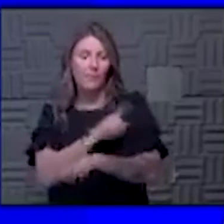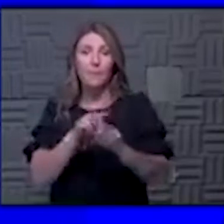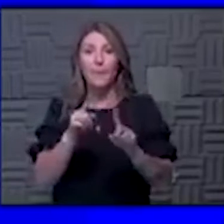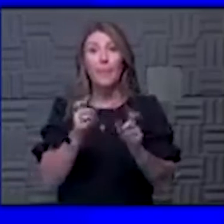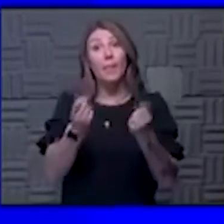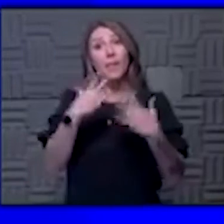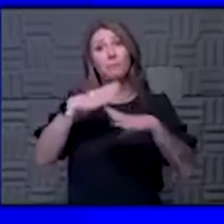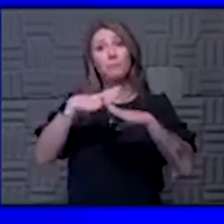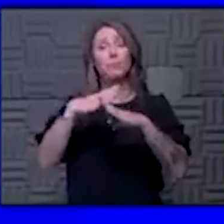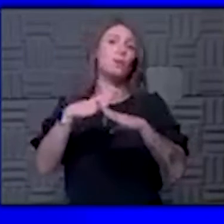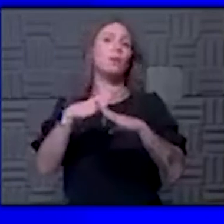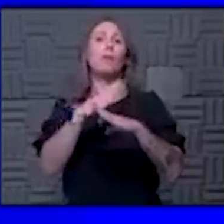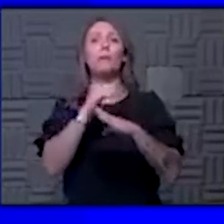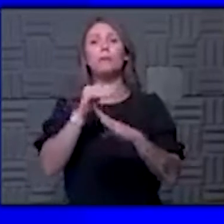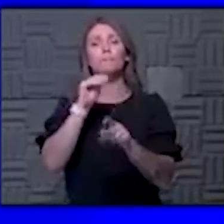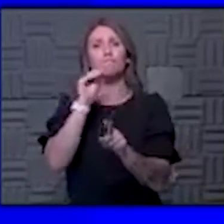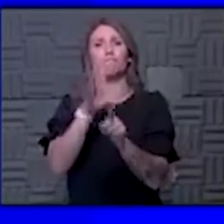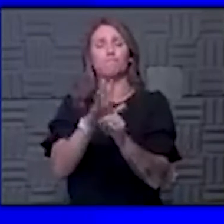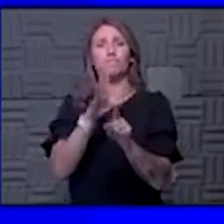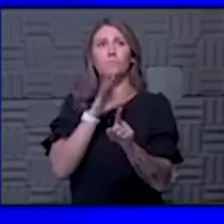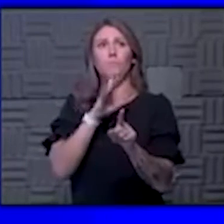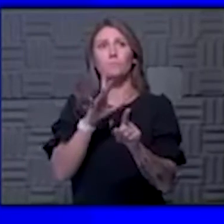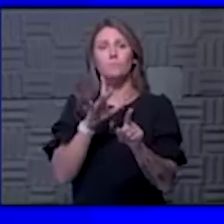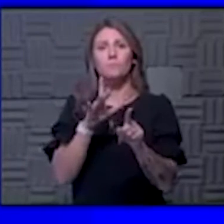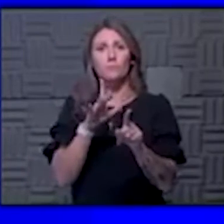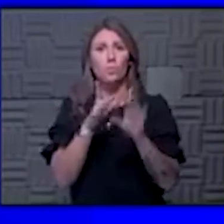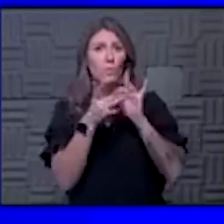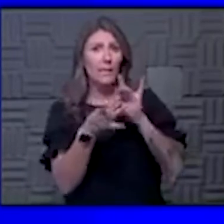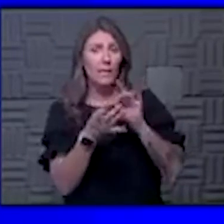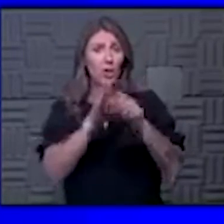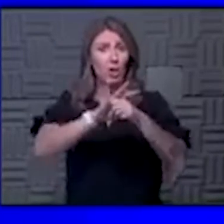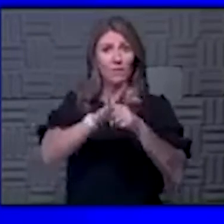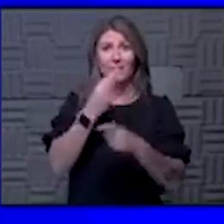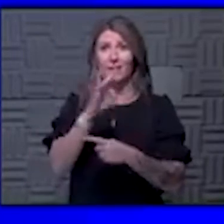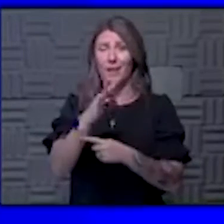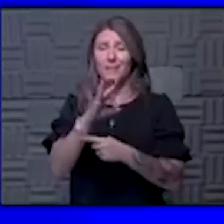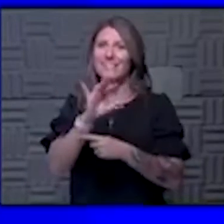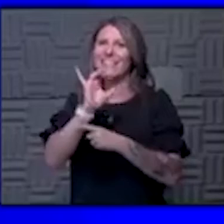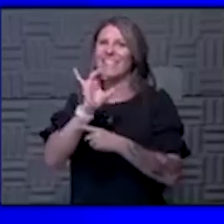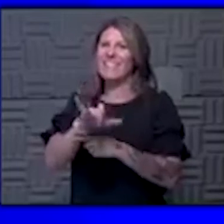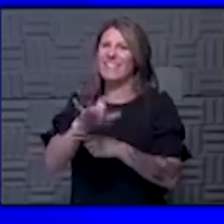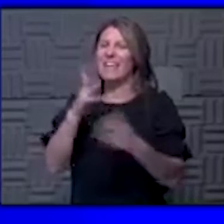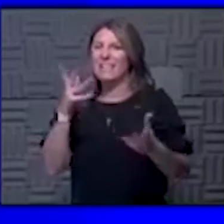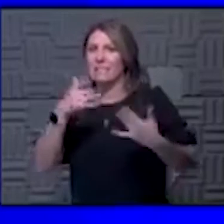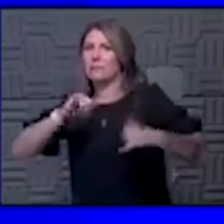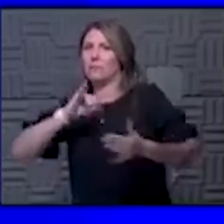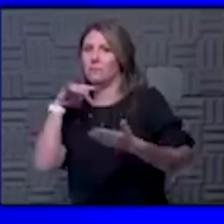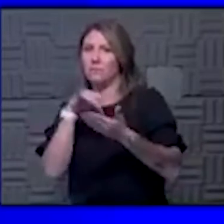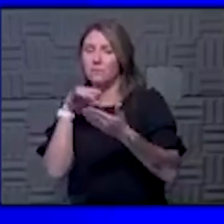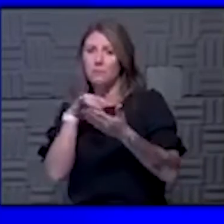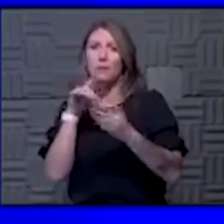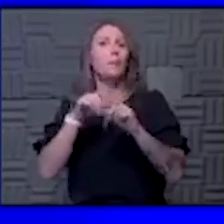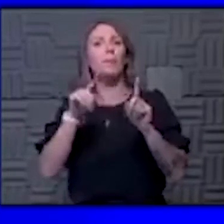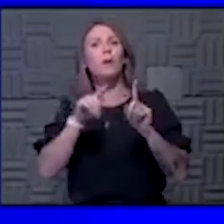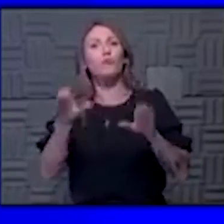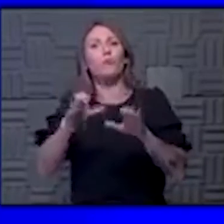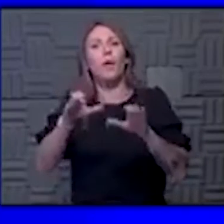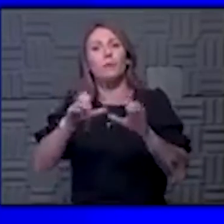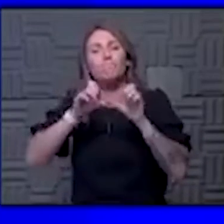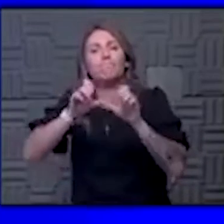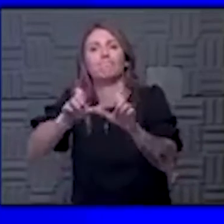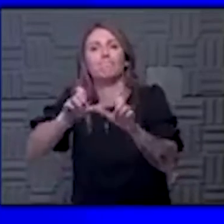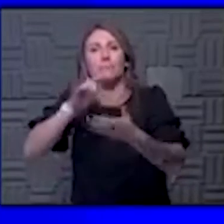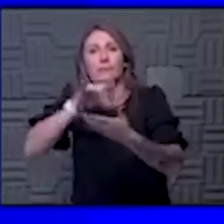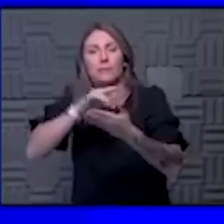you and significantly affect you with COVID-19? I think that remains to be seen. But those are active, ongoing trials right